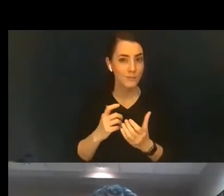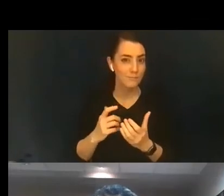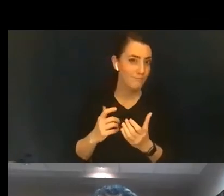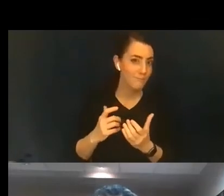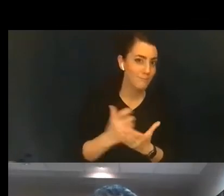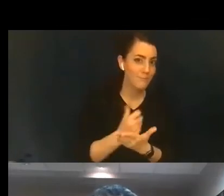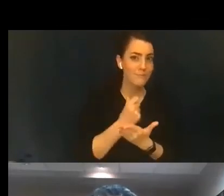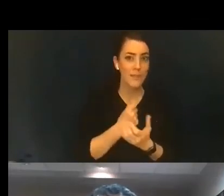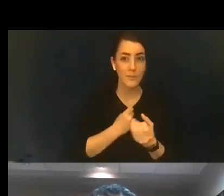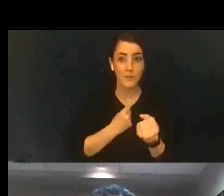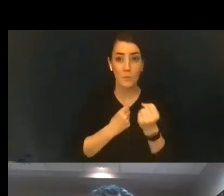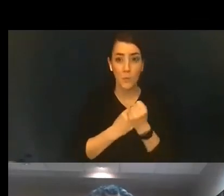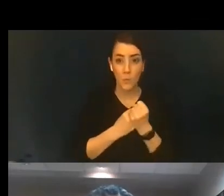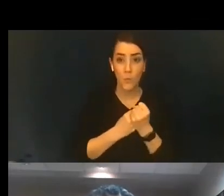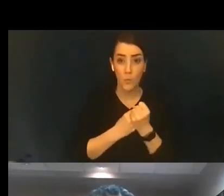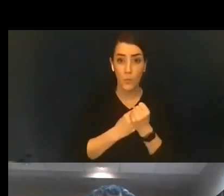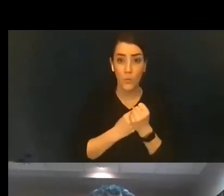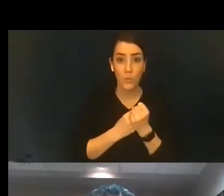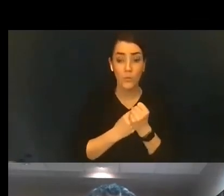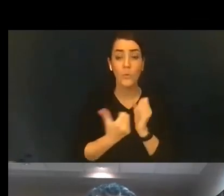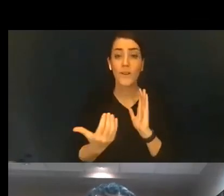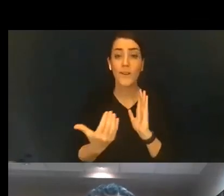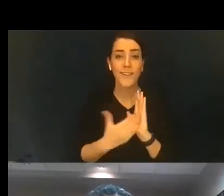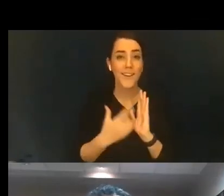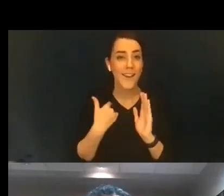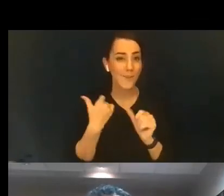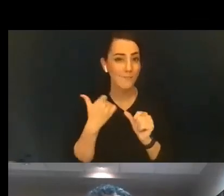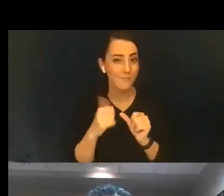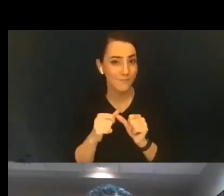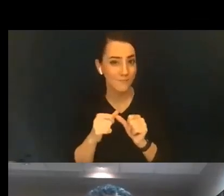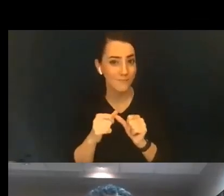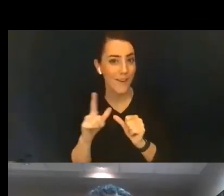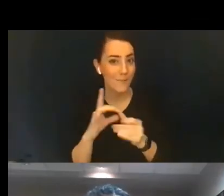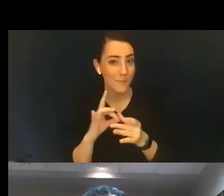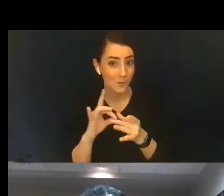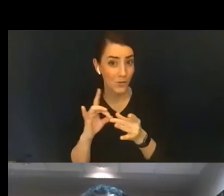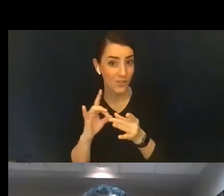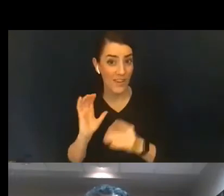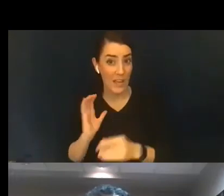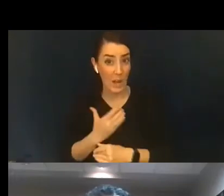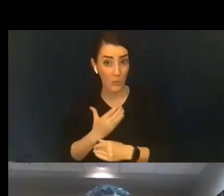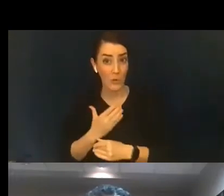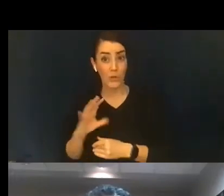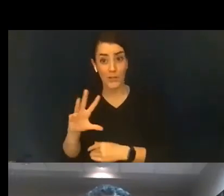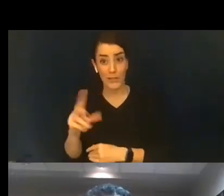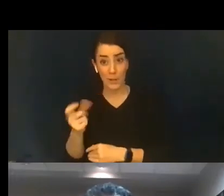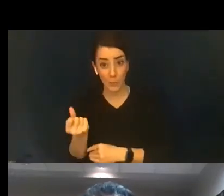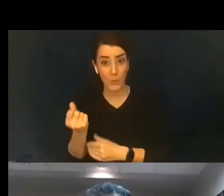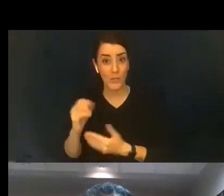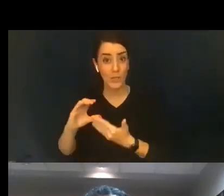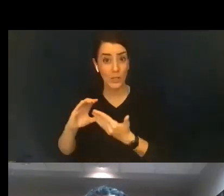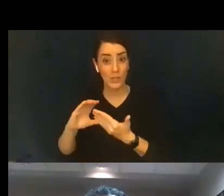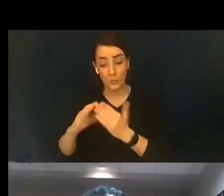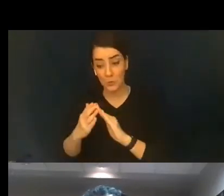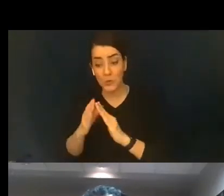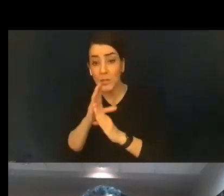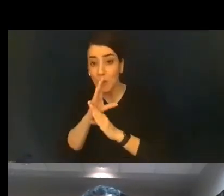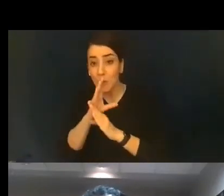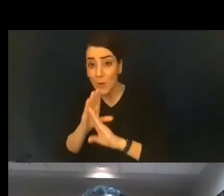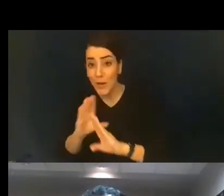been very silent, has been very shy, has been very, some, I would say, shameful,